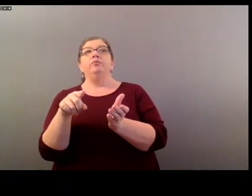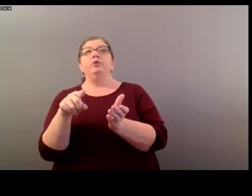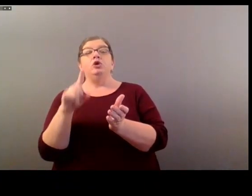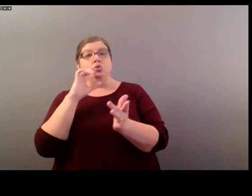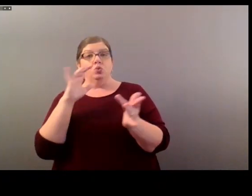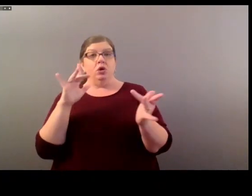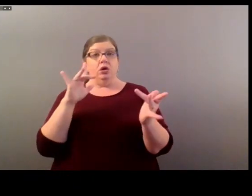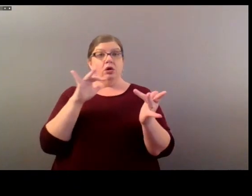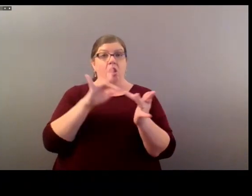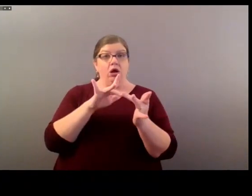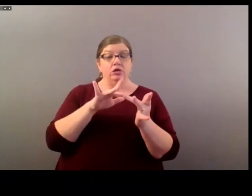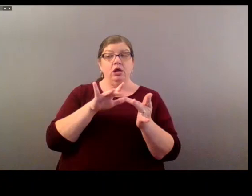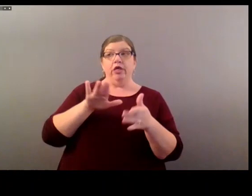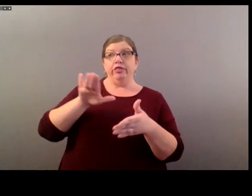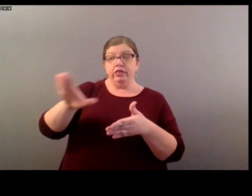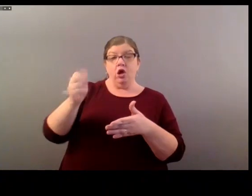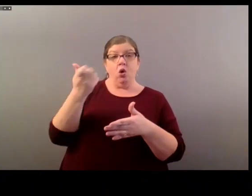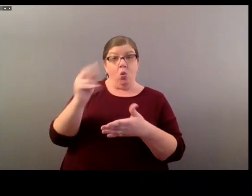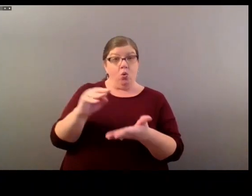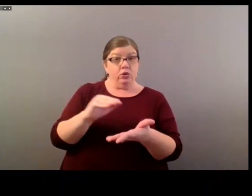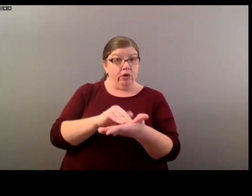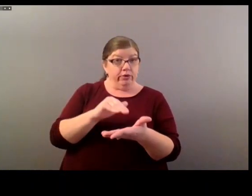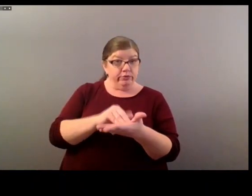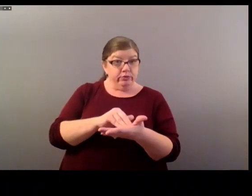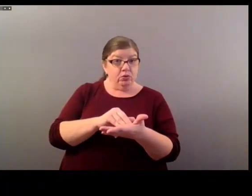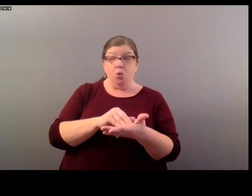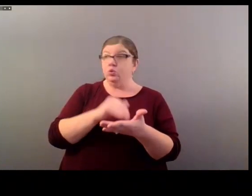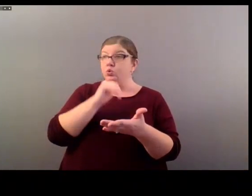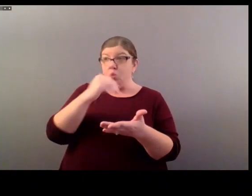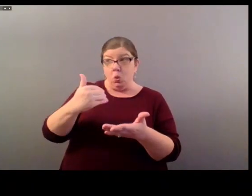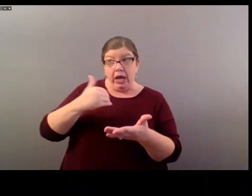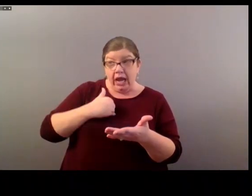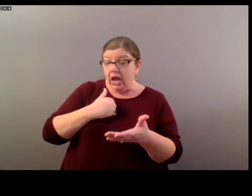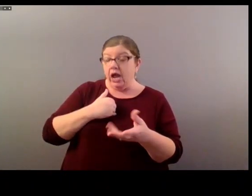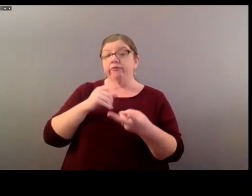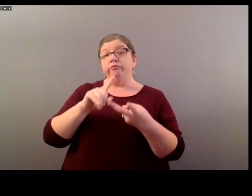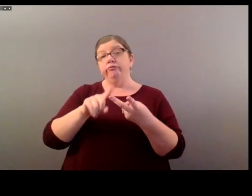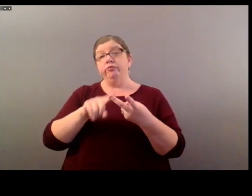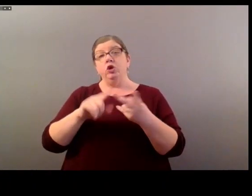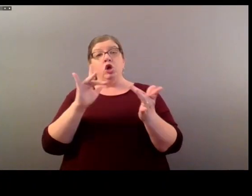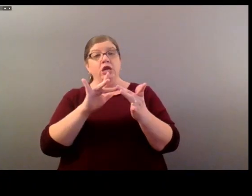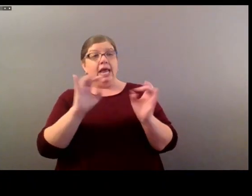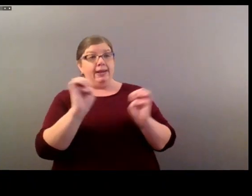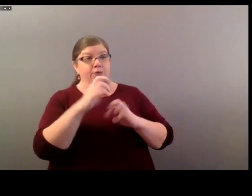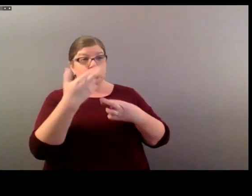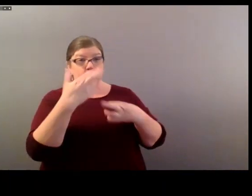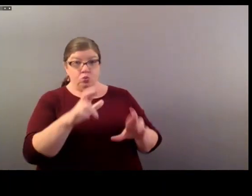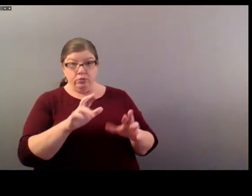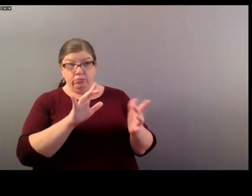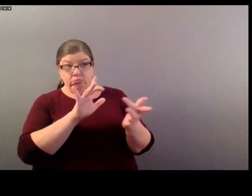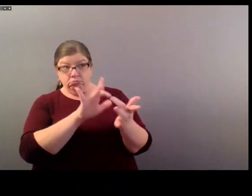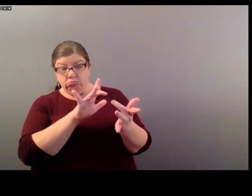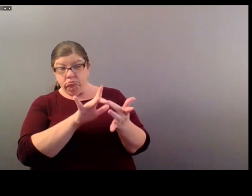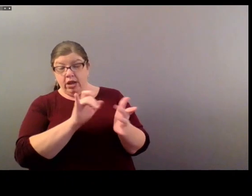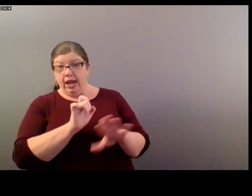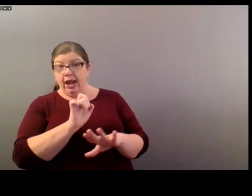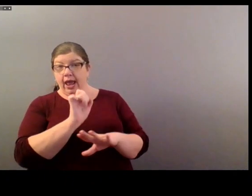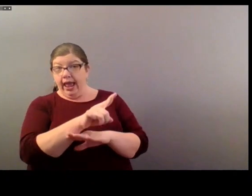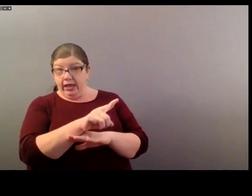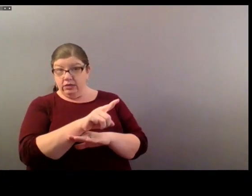contact their own doctor, or if they don't have a doctor, contact the emergency room and ask